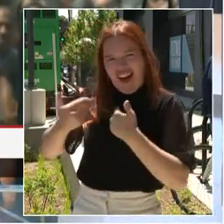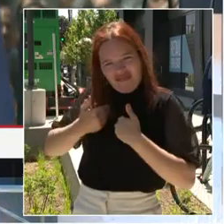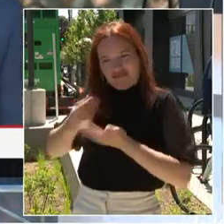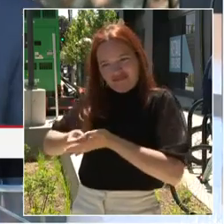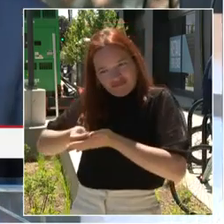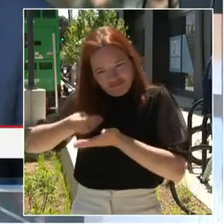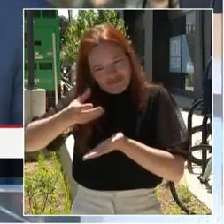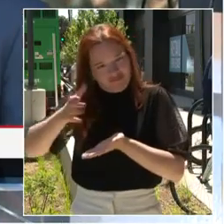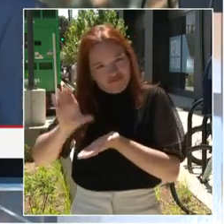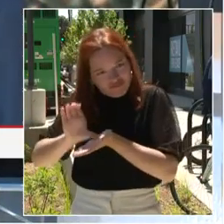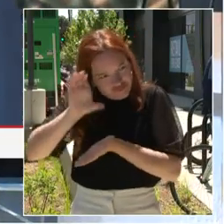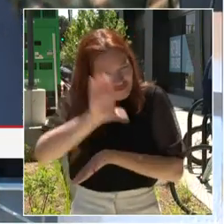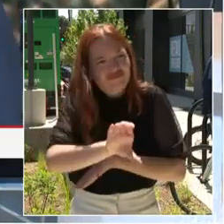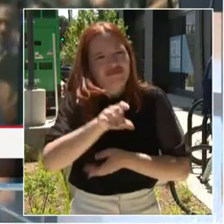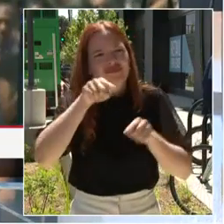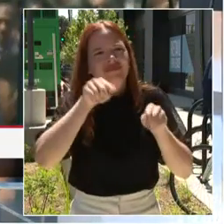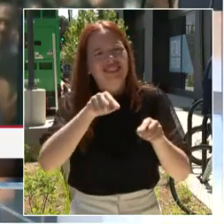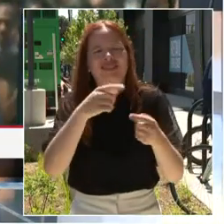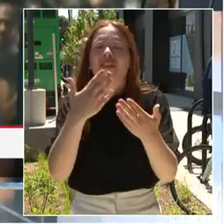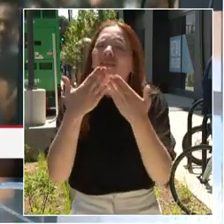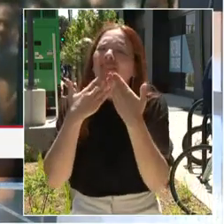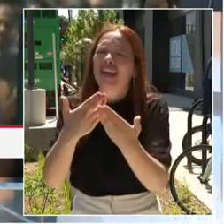partnership. Thank you.